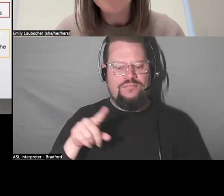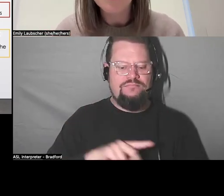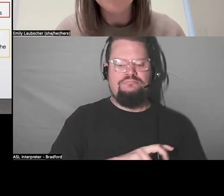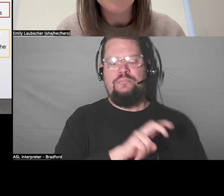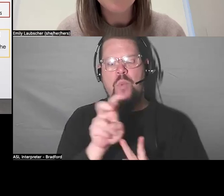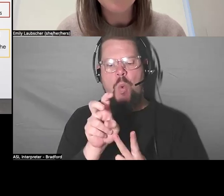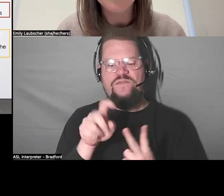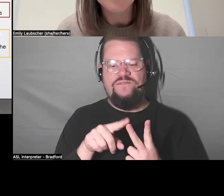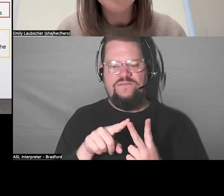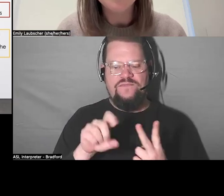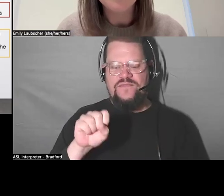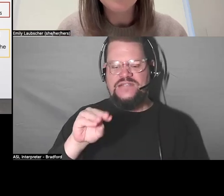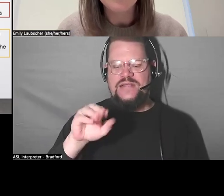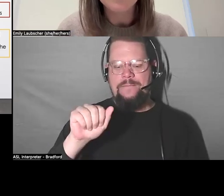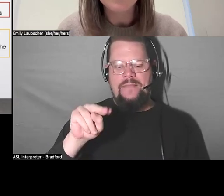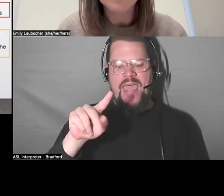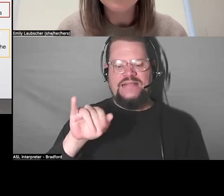relations.